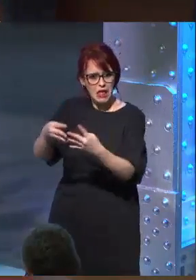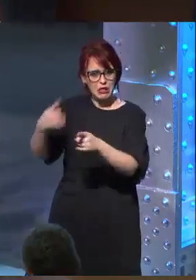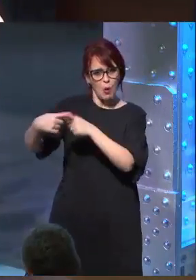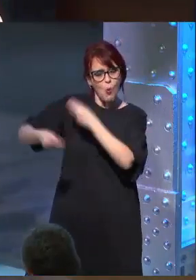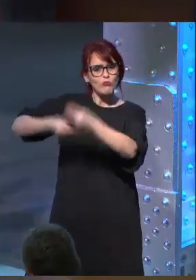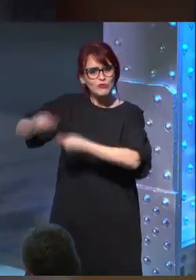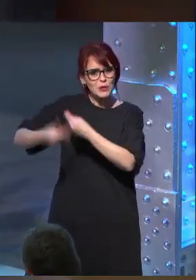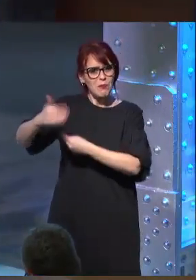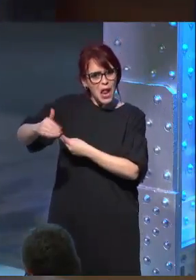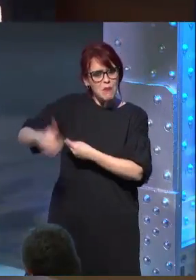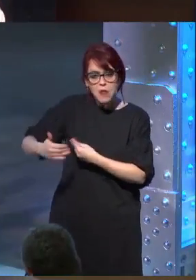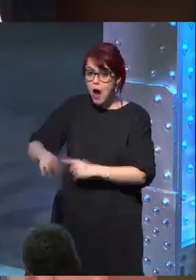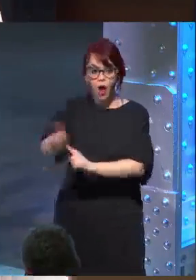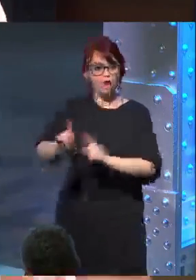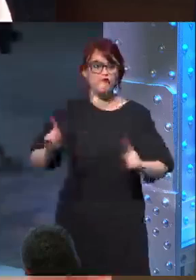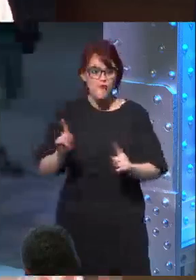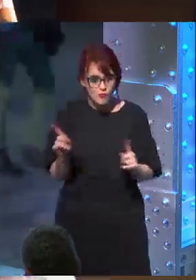must not dismiss